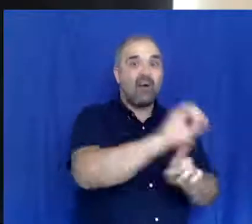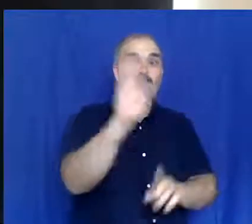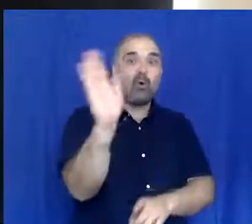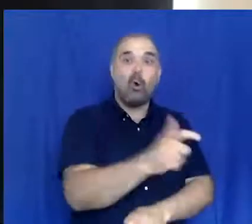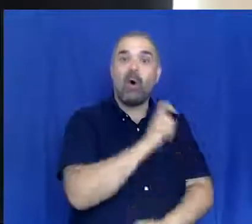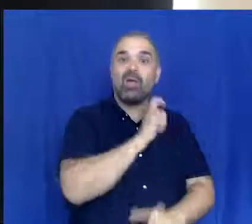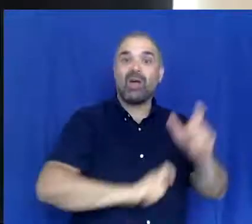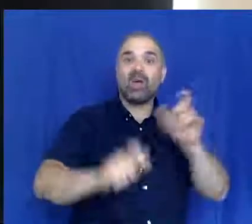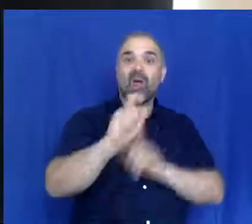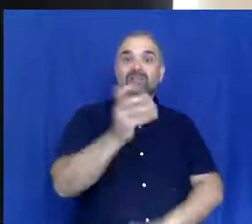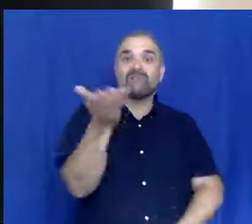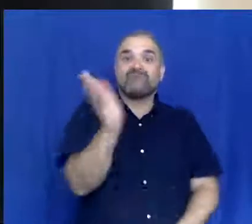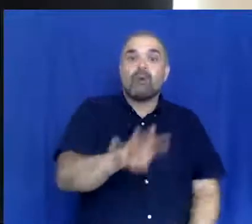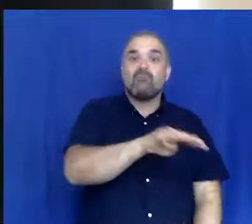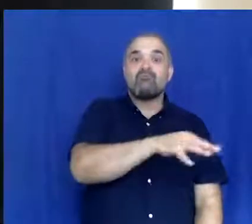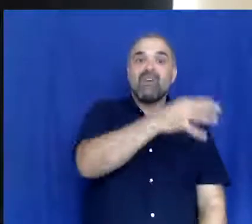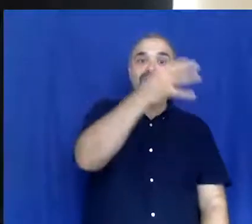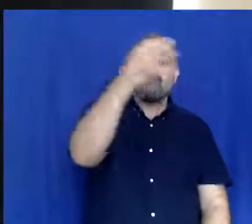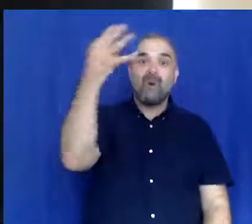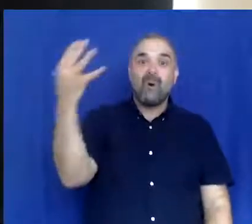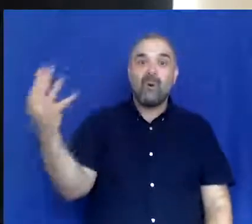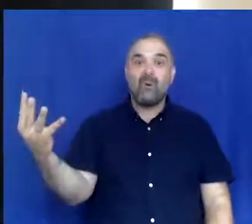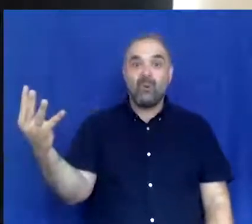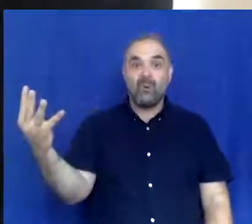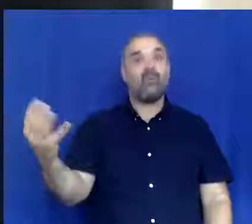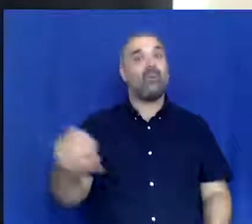the colours of the rainbow.